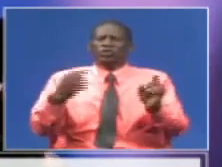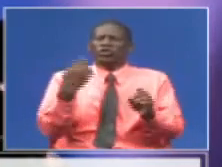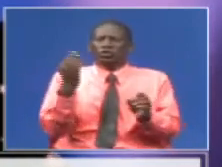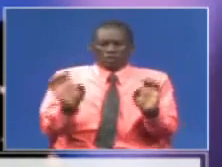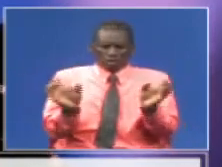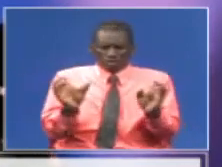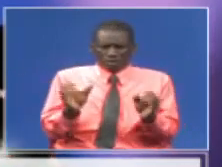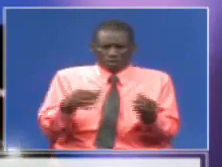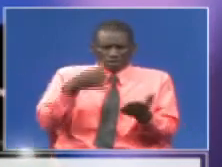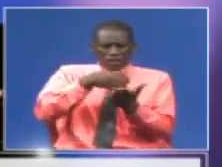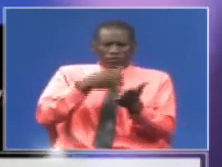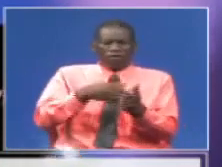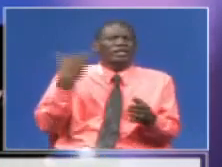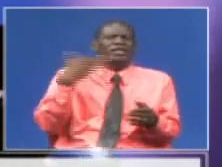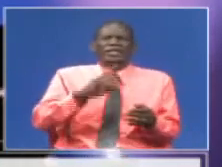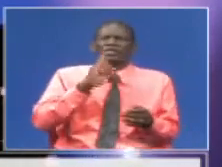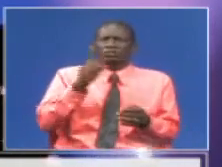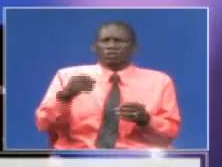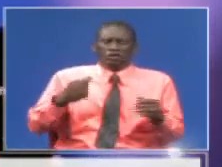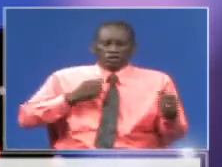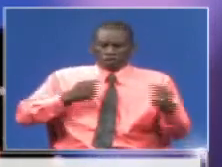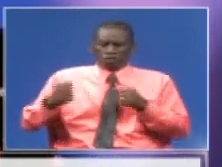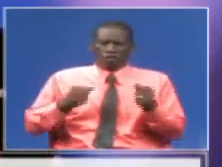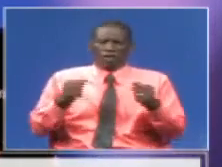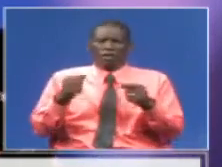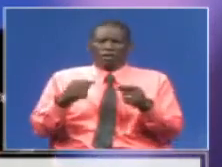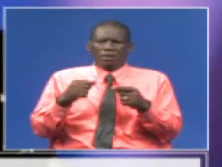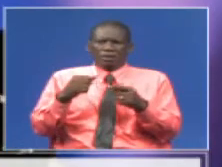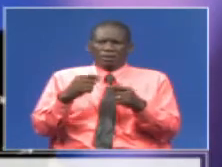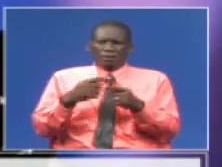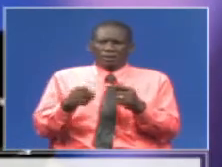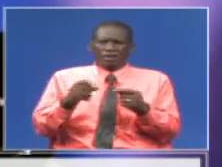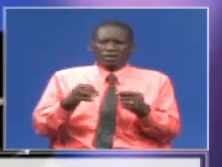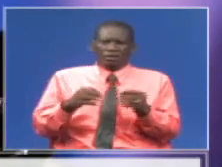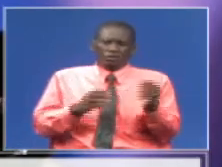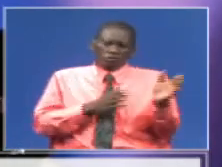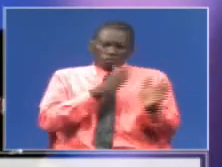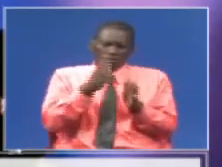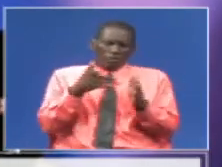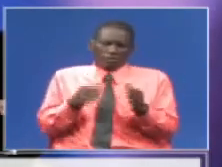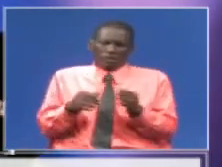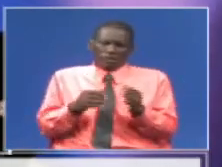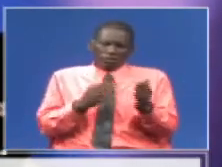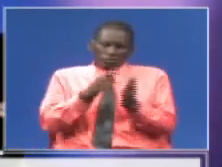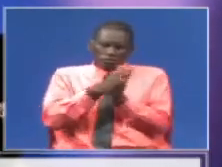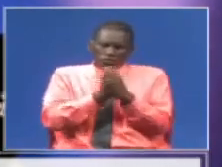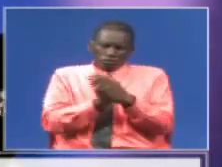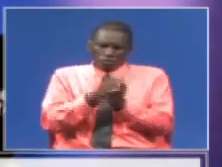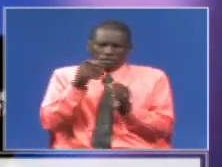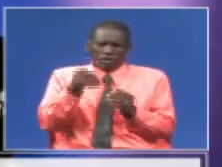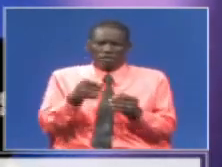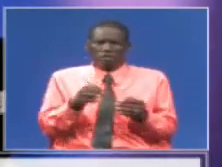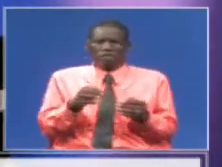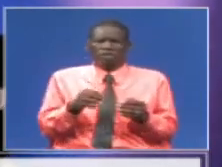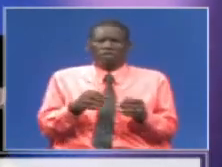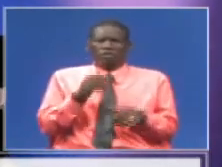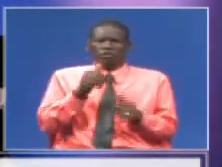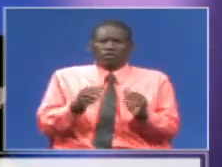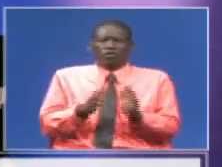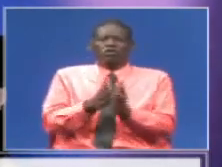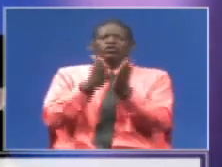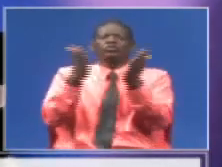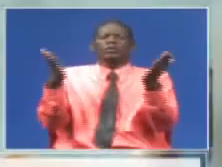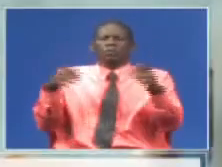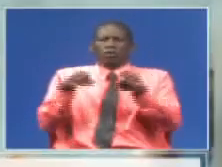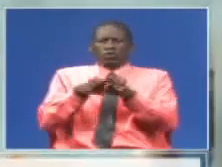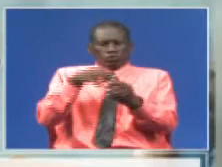media involved in hate speeches in Rwanda prior to genocide to prepare spirits and souls. Written newspapers were